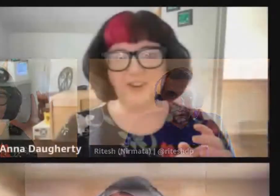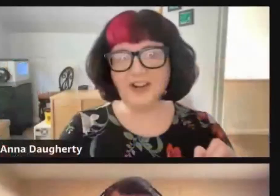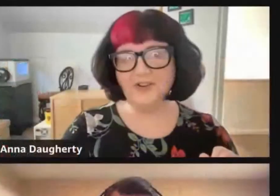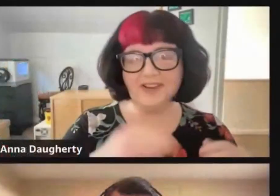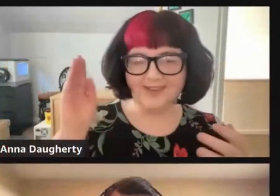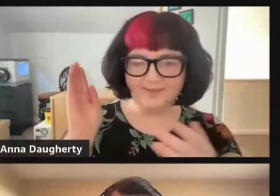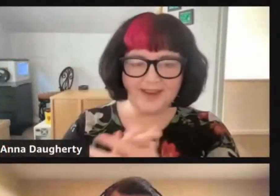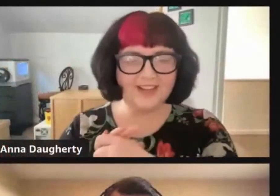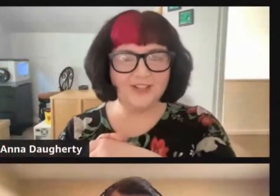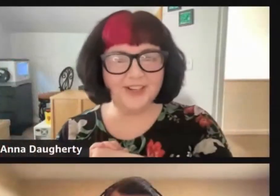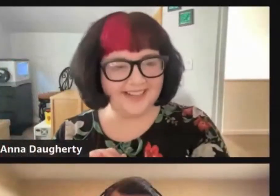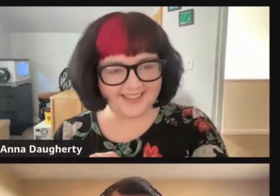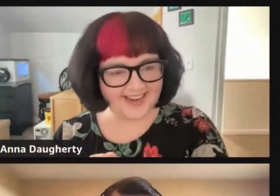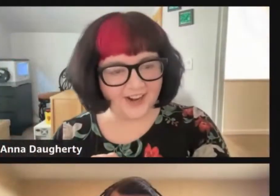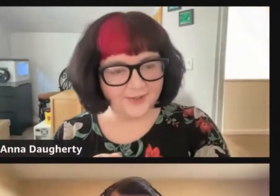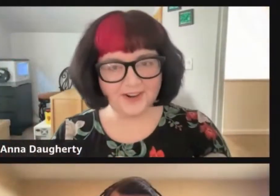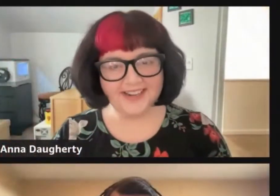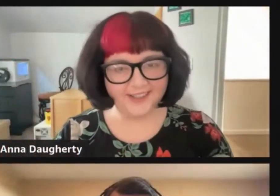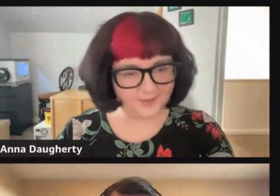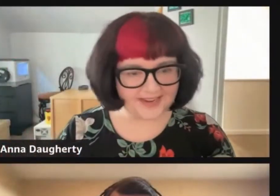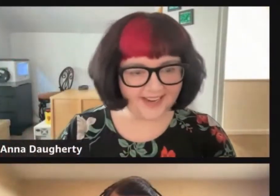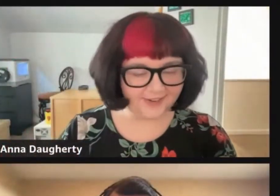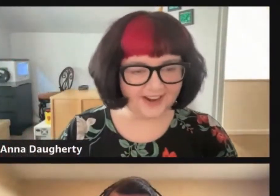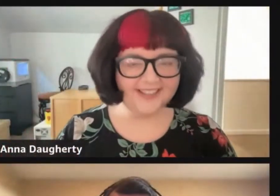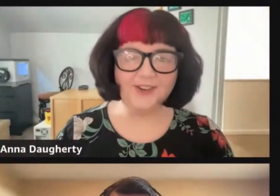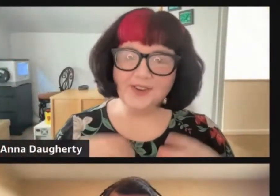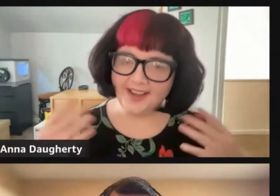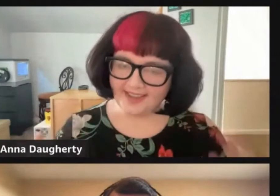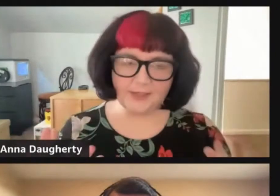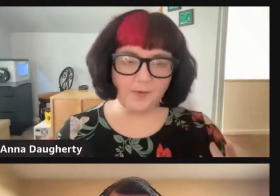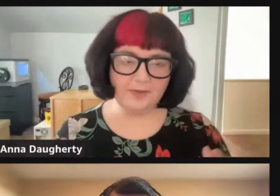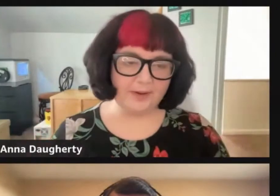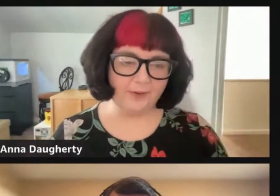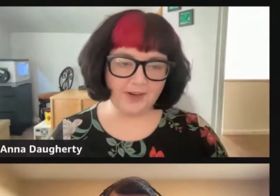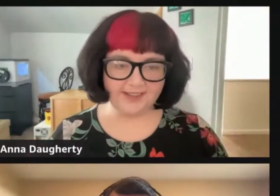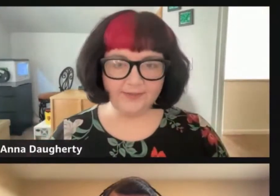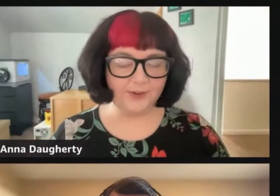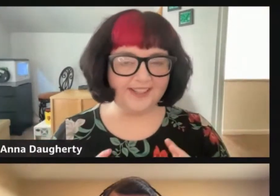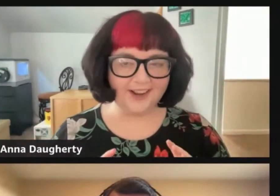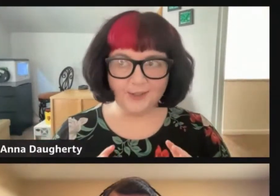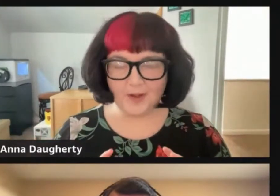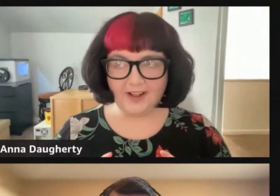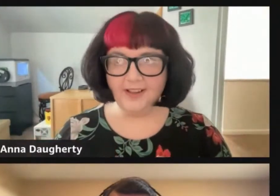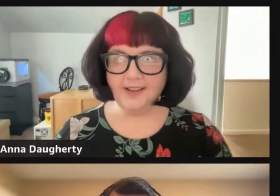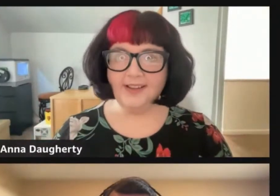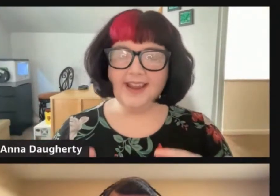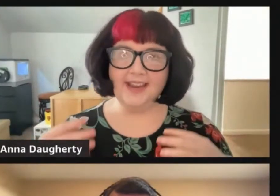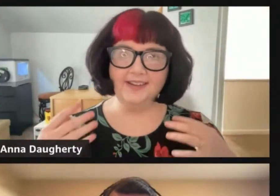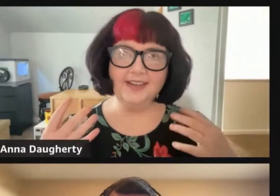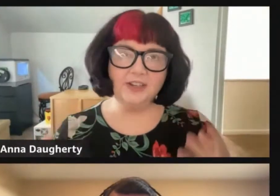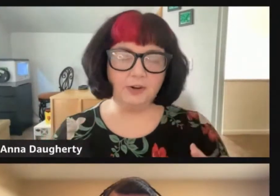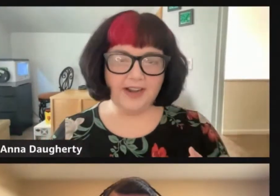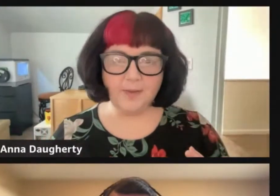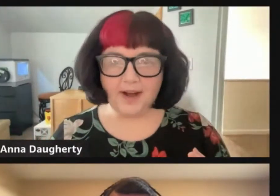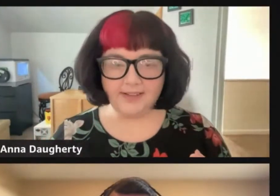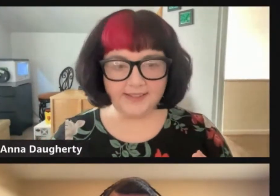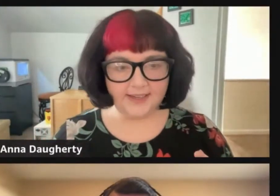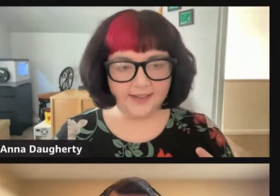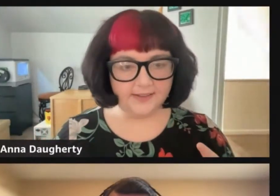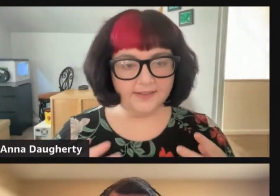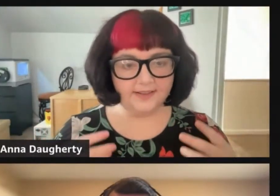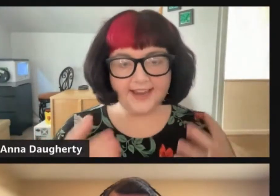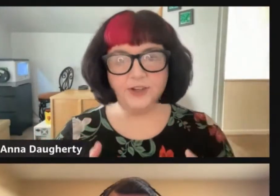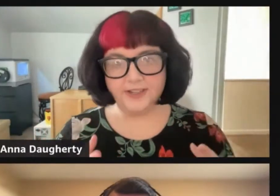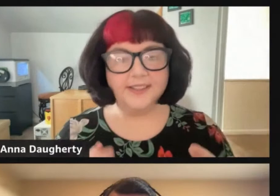our code and make sure it's there where it needs to be, right? So that's what we've been focusing on as well, and integrating